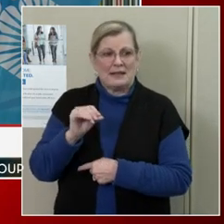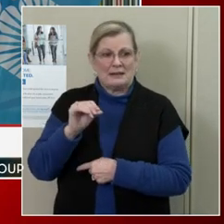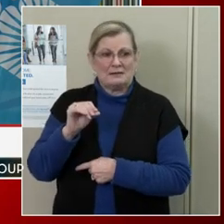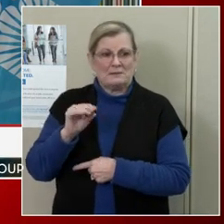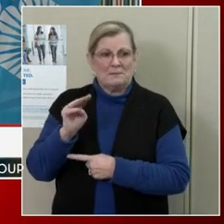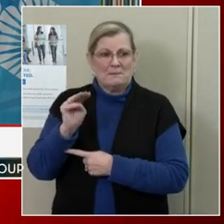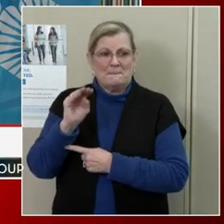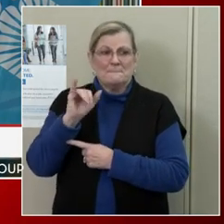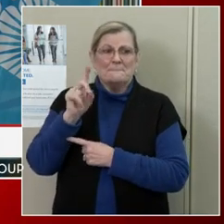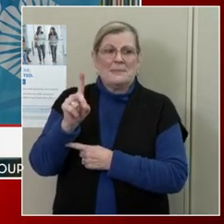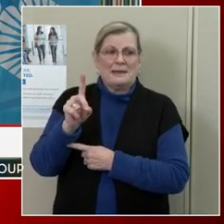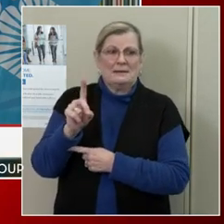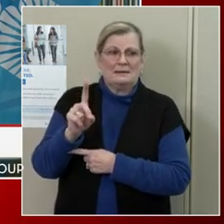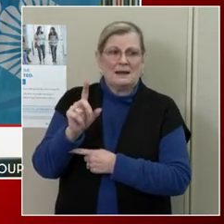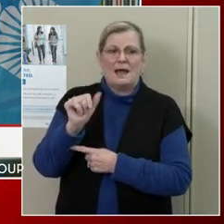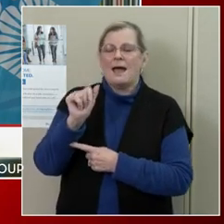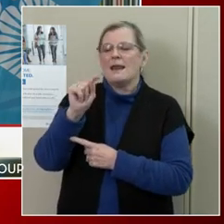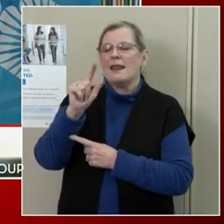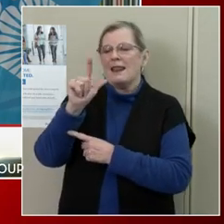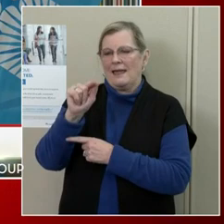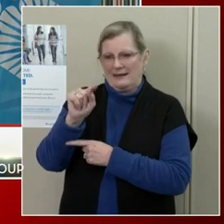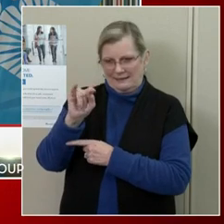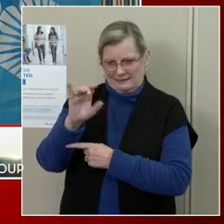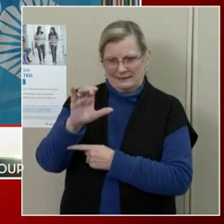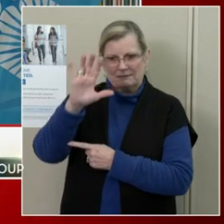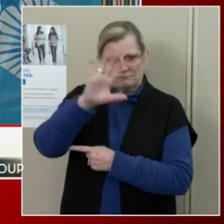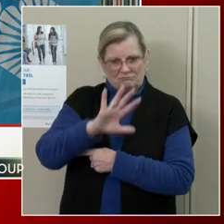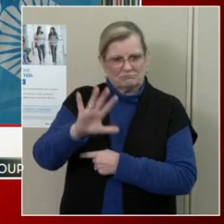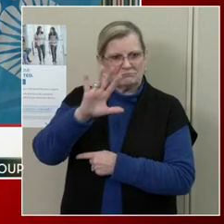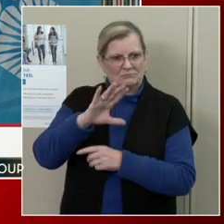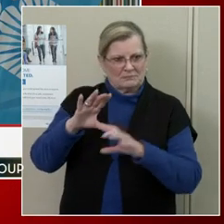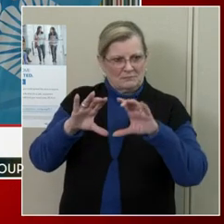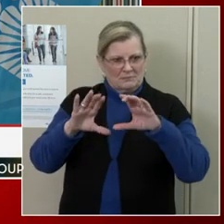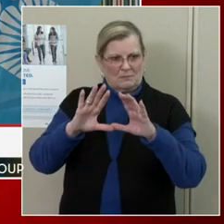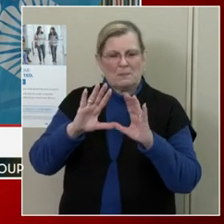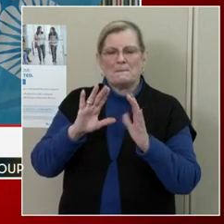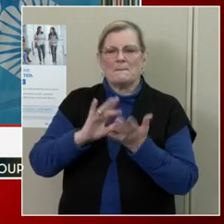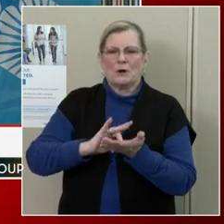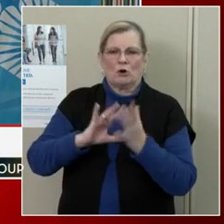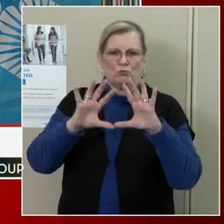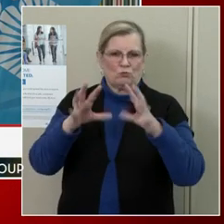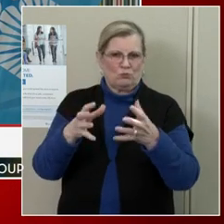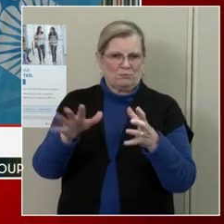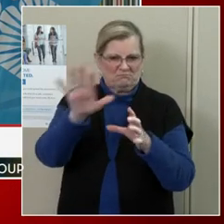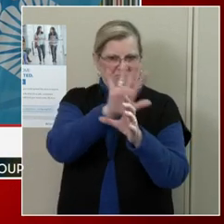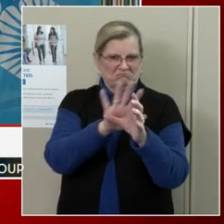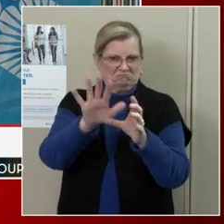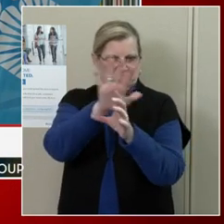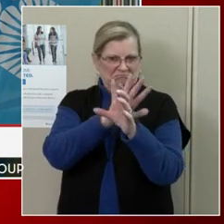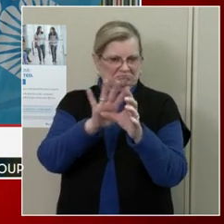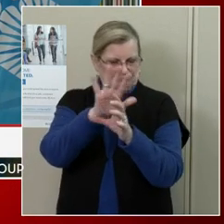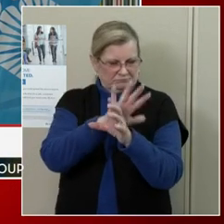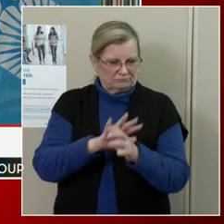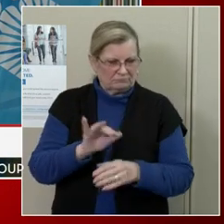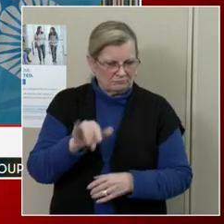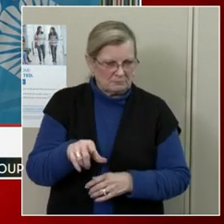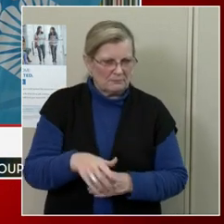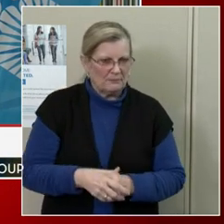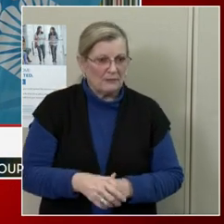with Ruth Williams Brinkley to deliver the highest quality of